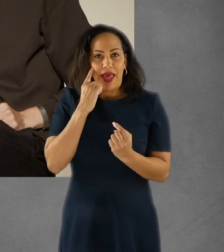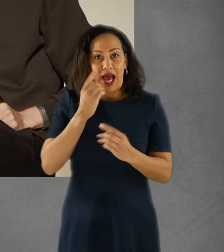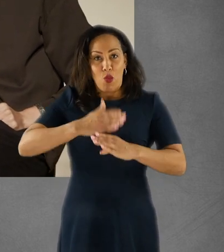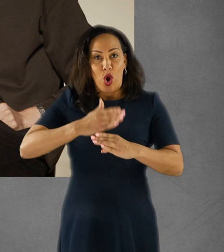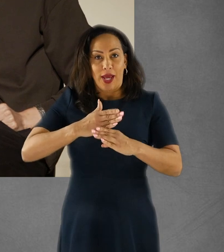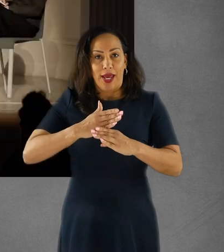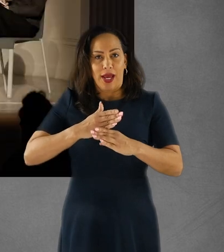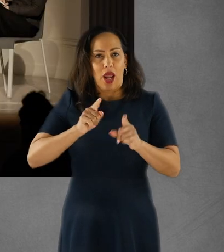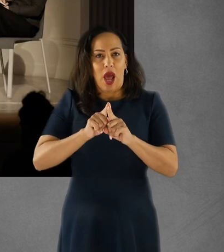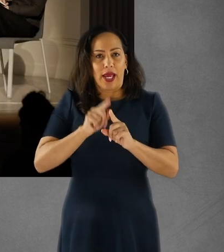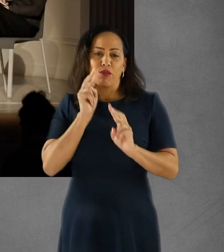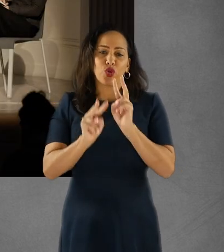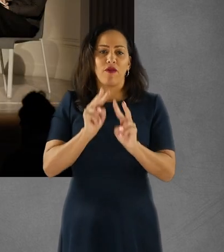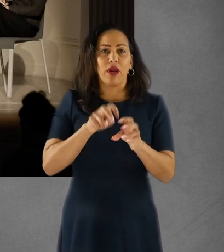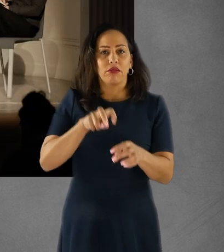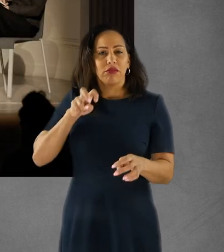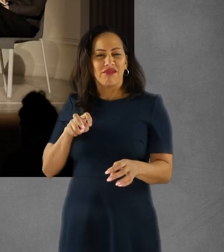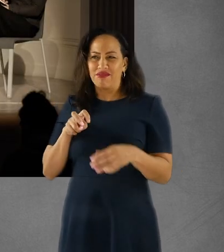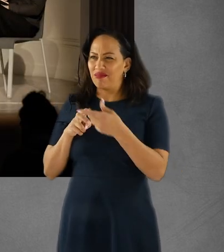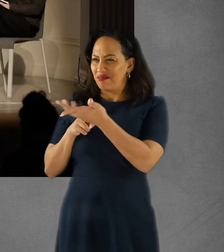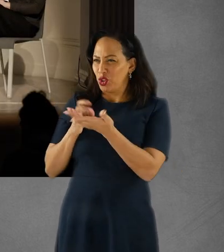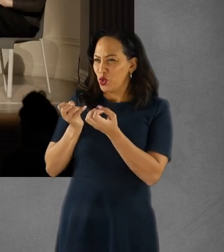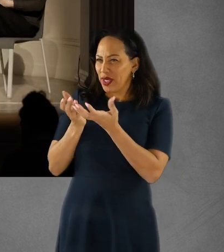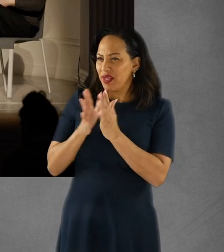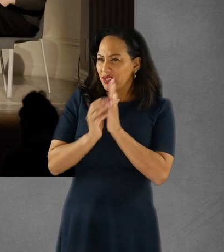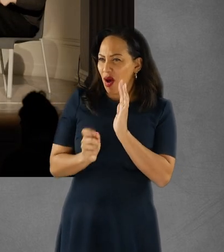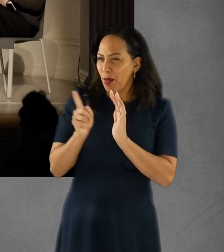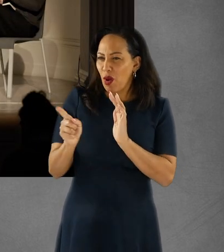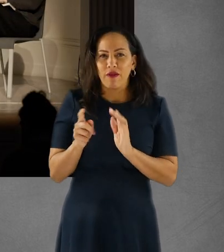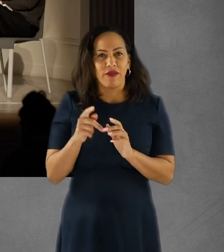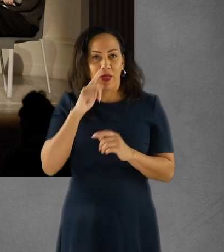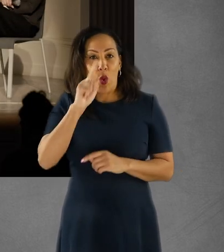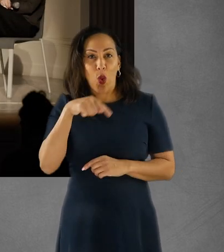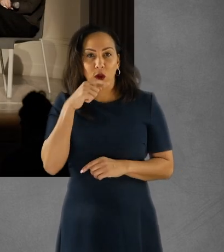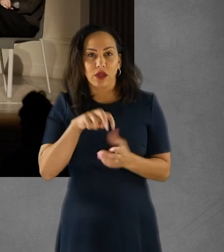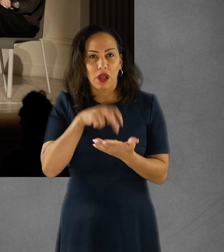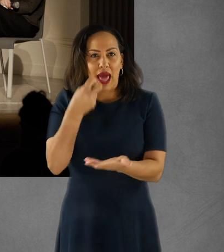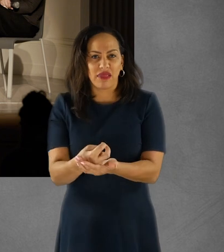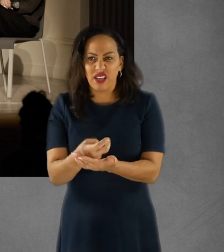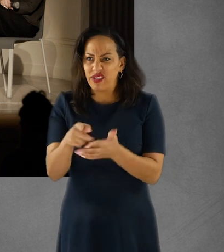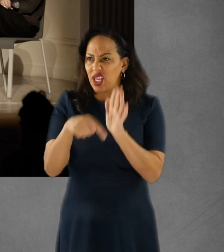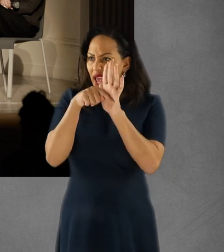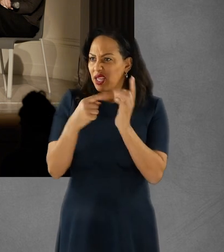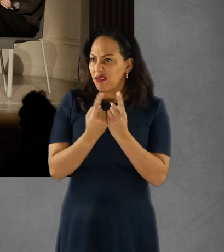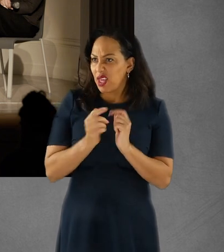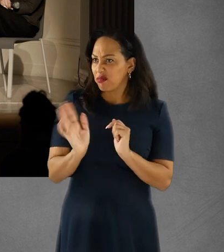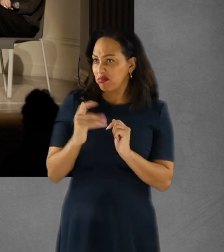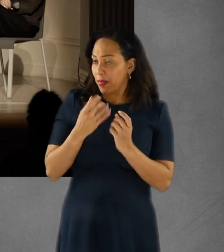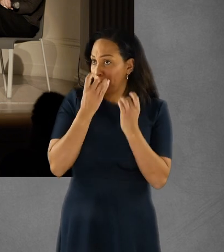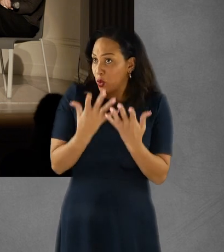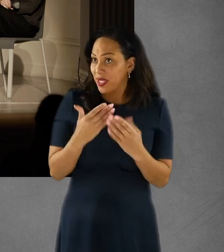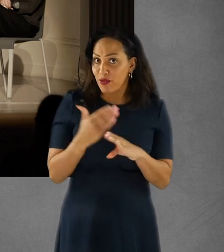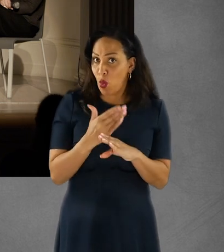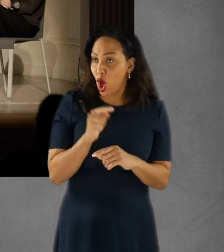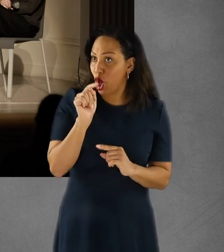of something negative, and actually to me the beauty of the work, that is, as much as it's, and it feels a bit ridiculous